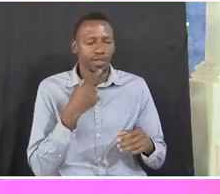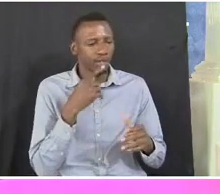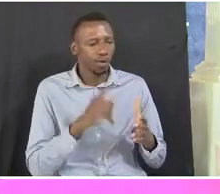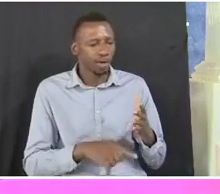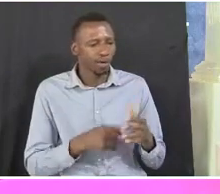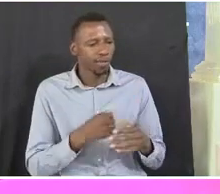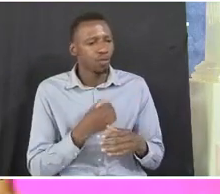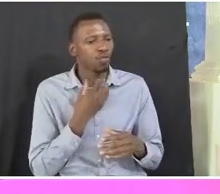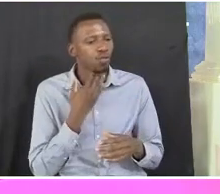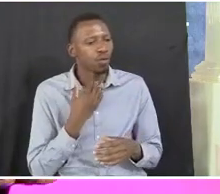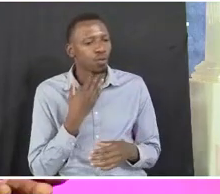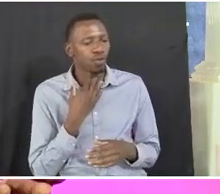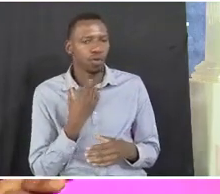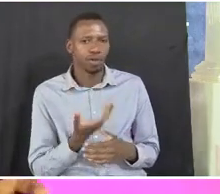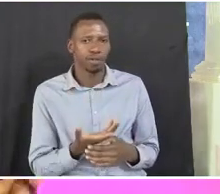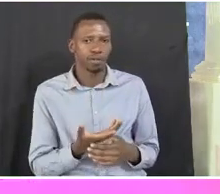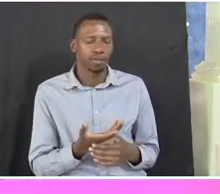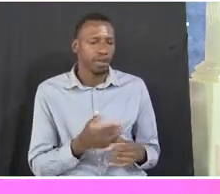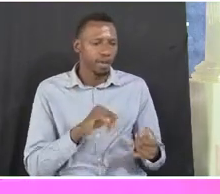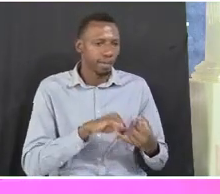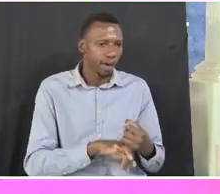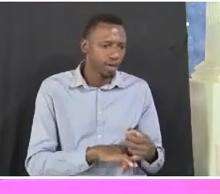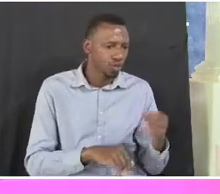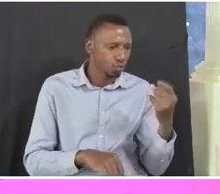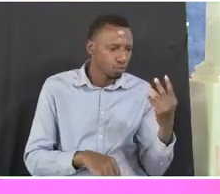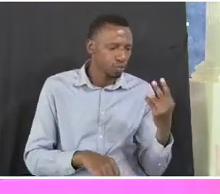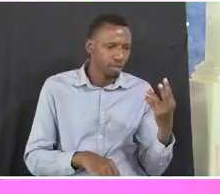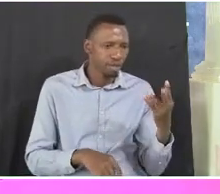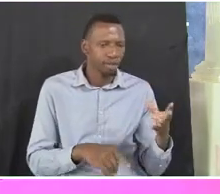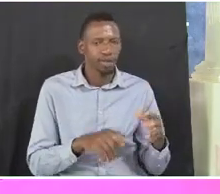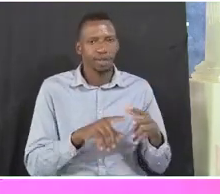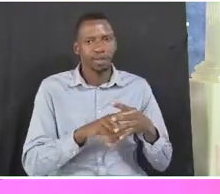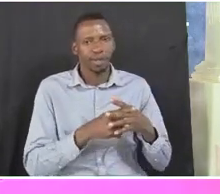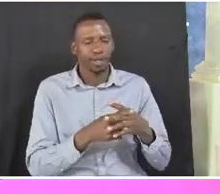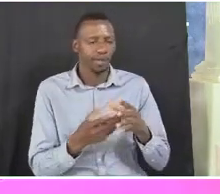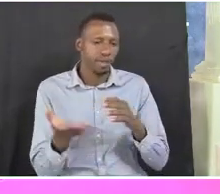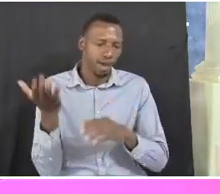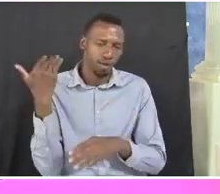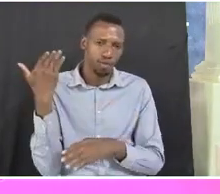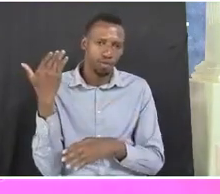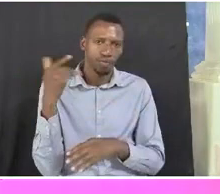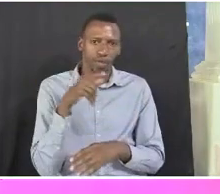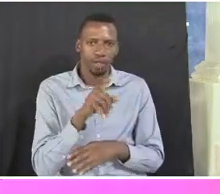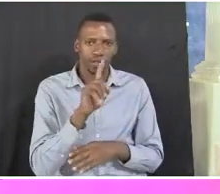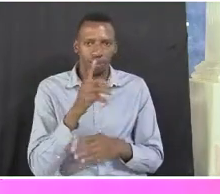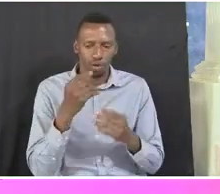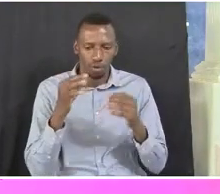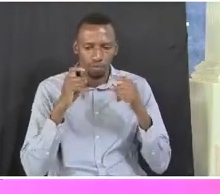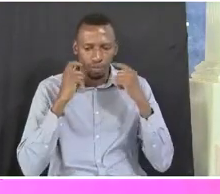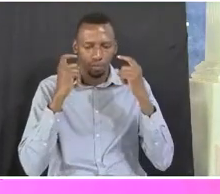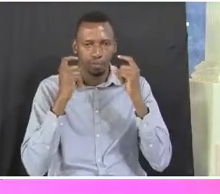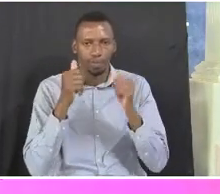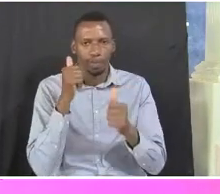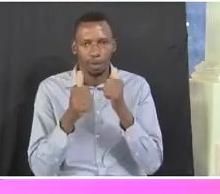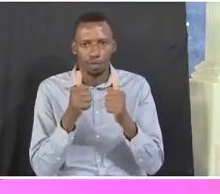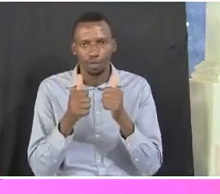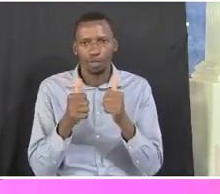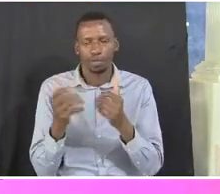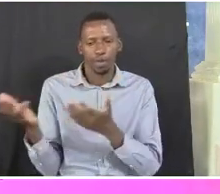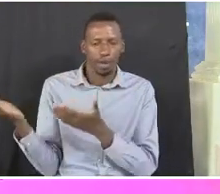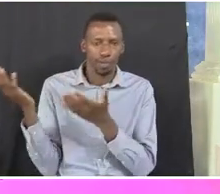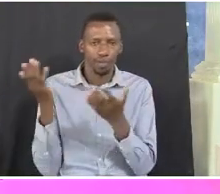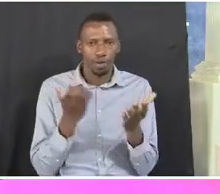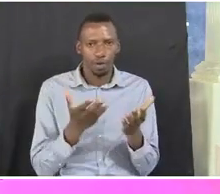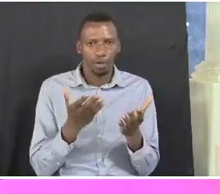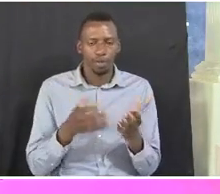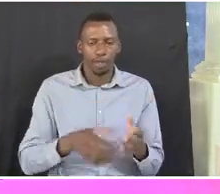passion. Polygamy was practiced at an early date. It was one of the sins that brought the wrath of